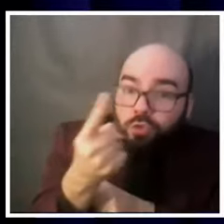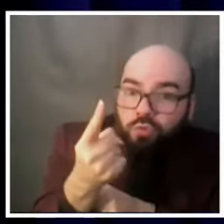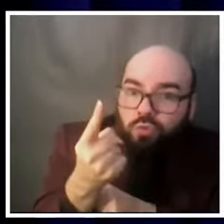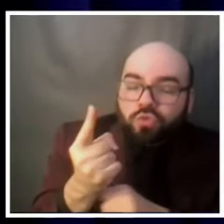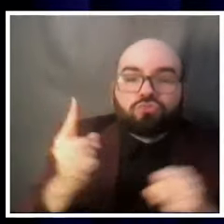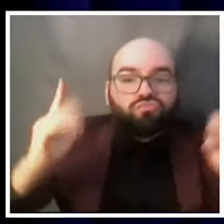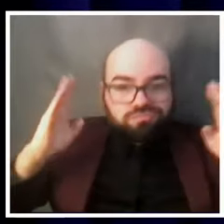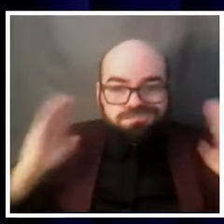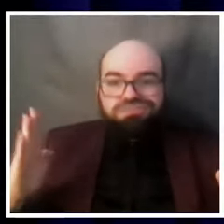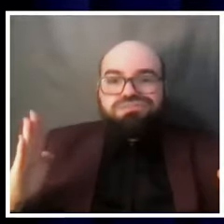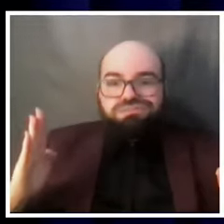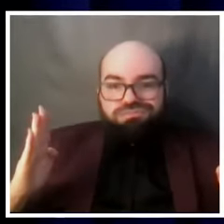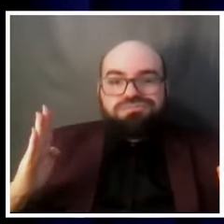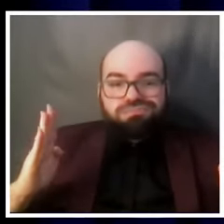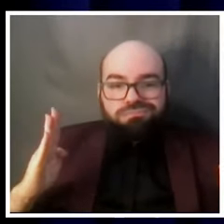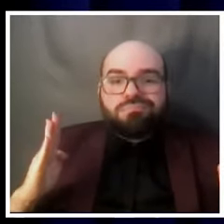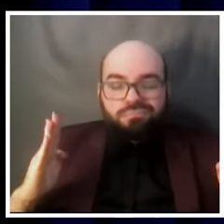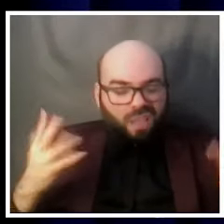way,